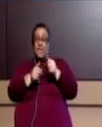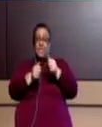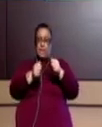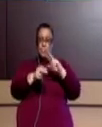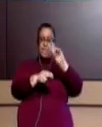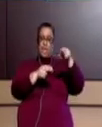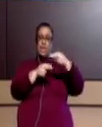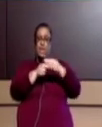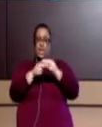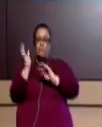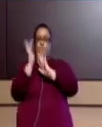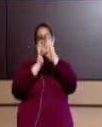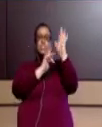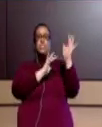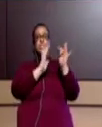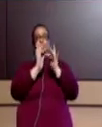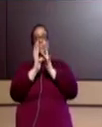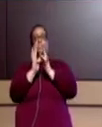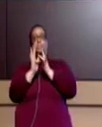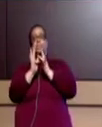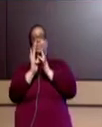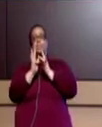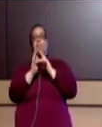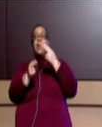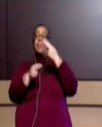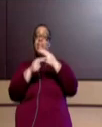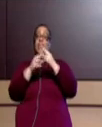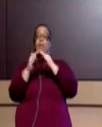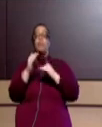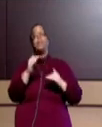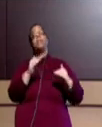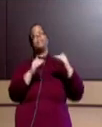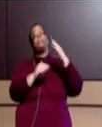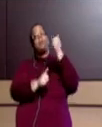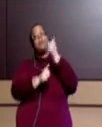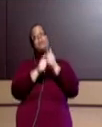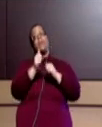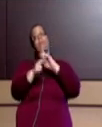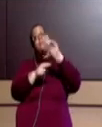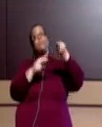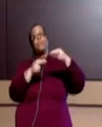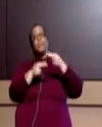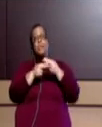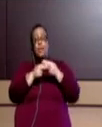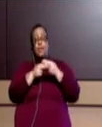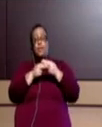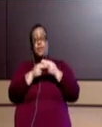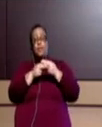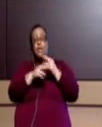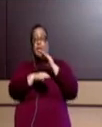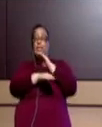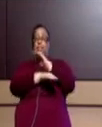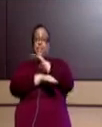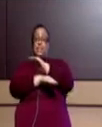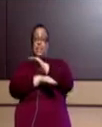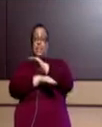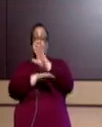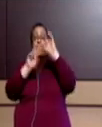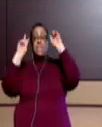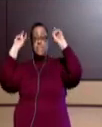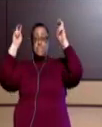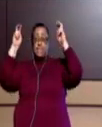in, Jesus, that name that is above every name. And tonight is